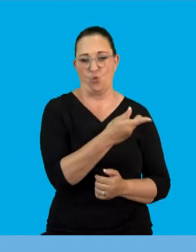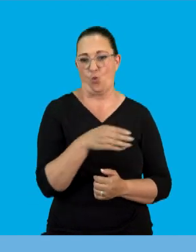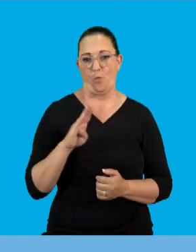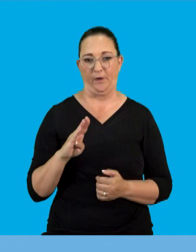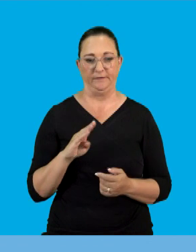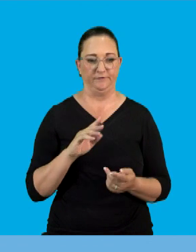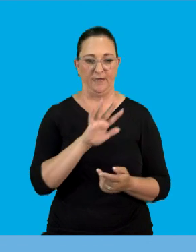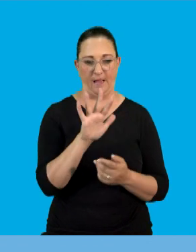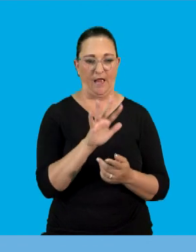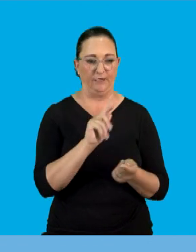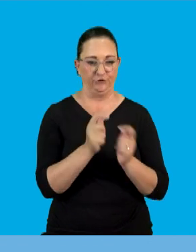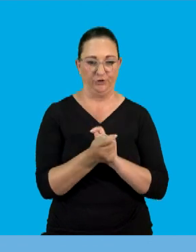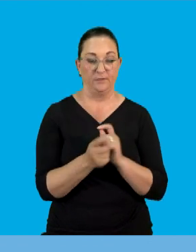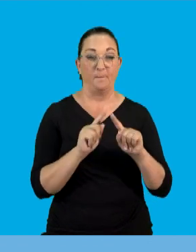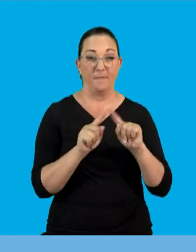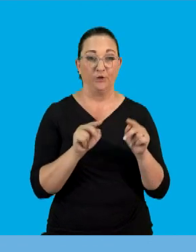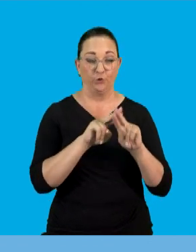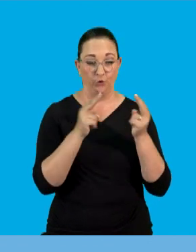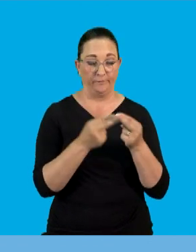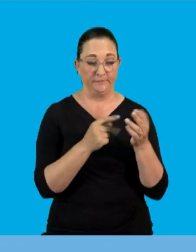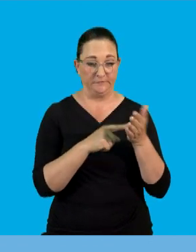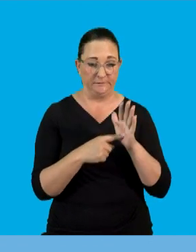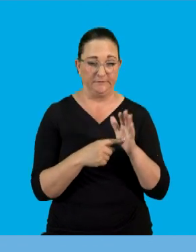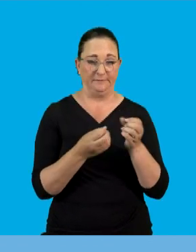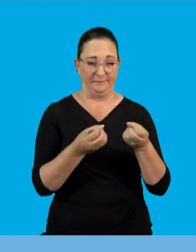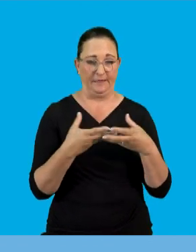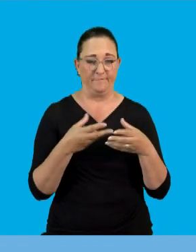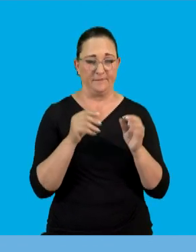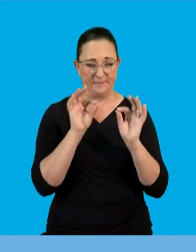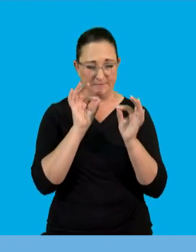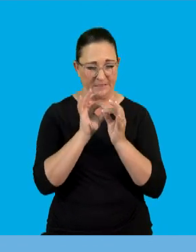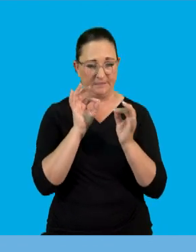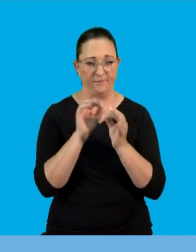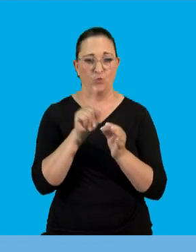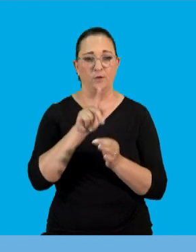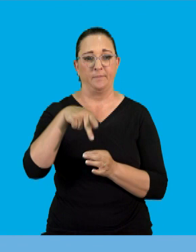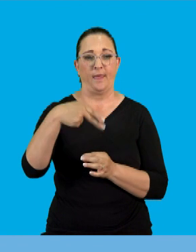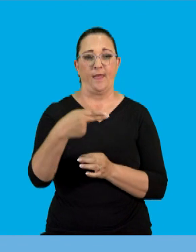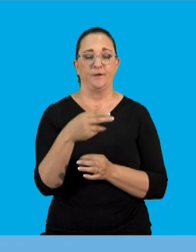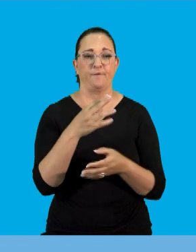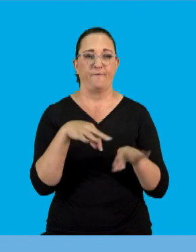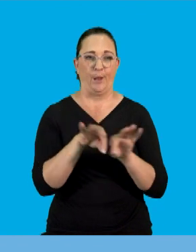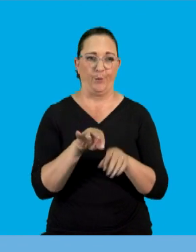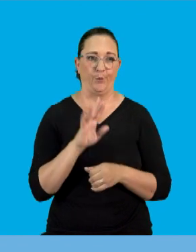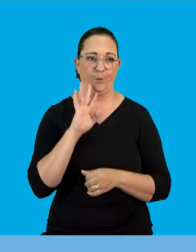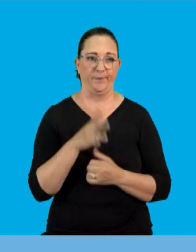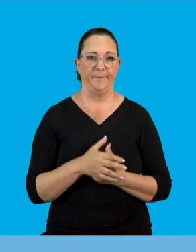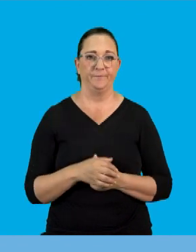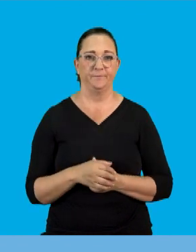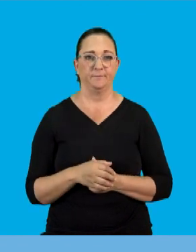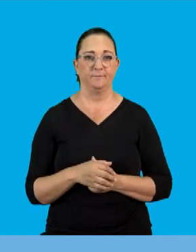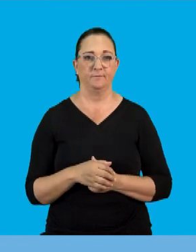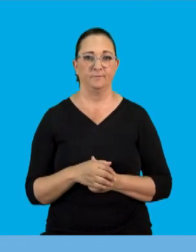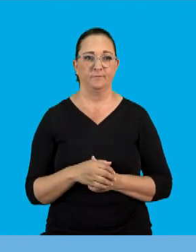or basic by just changing color, whereas the universal indicator gives you the specific pH value. Now,